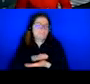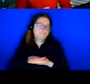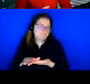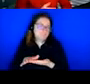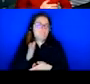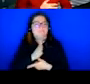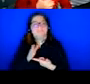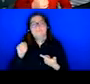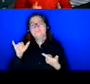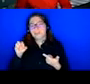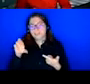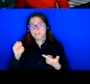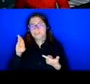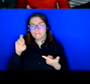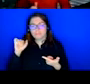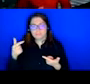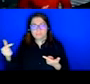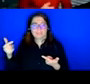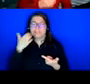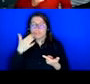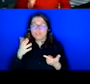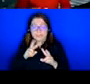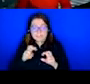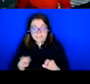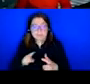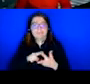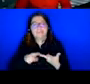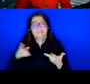good assessment, 16 personalities, DISC,